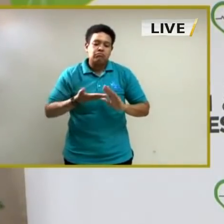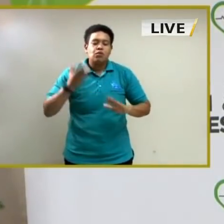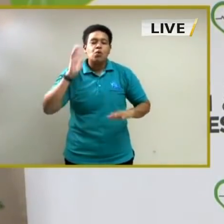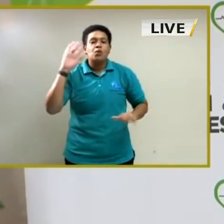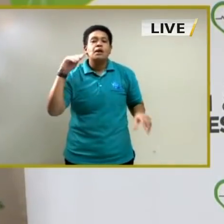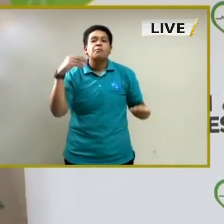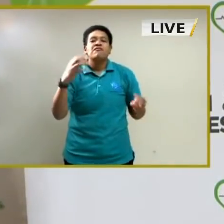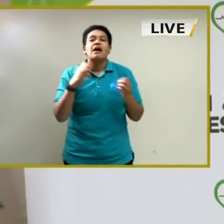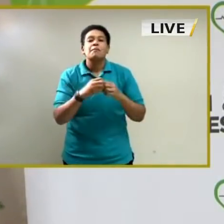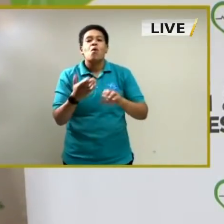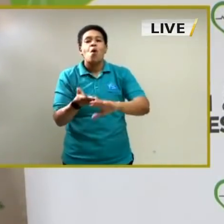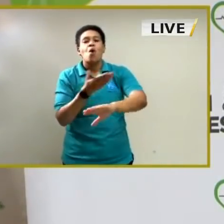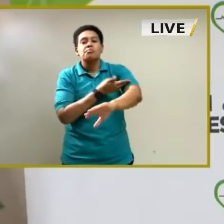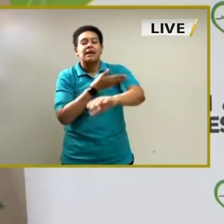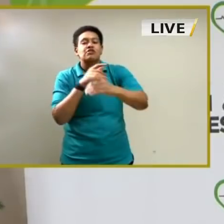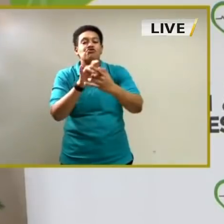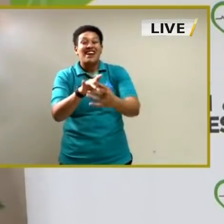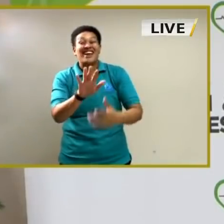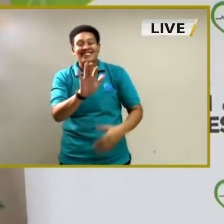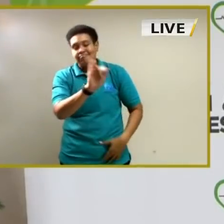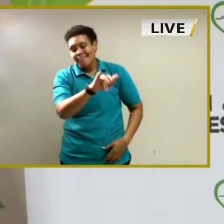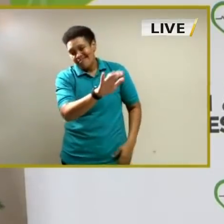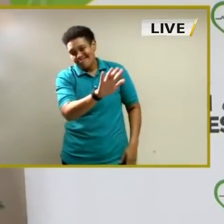further updates on that.